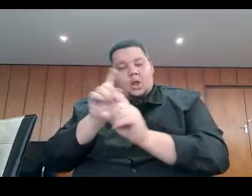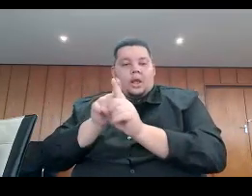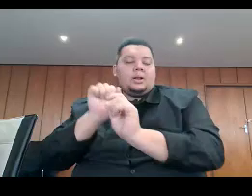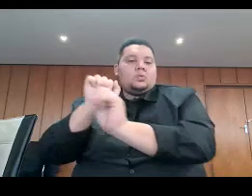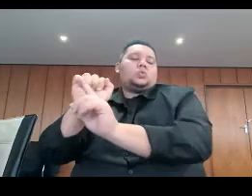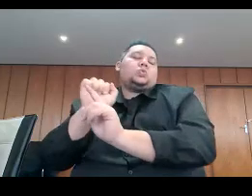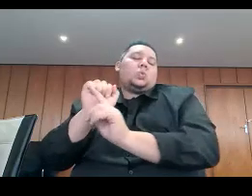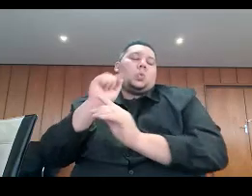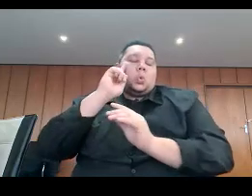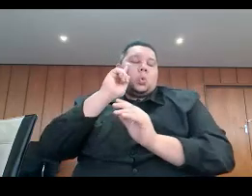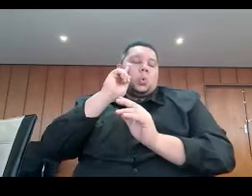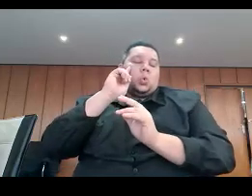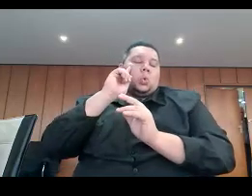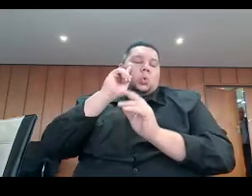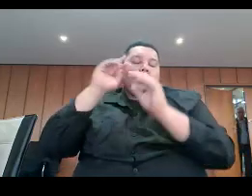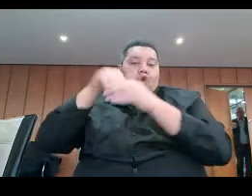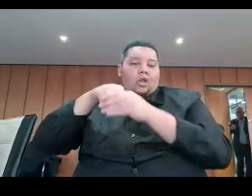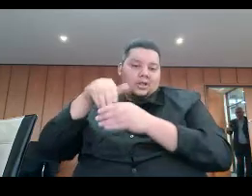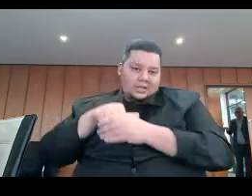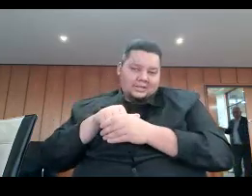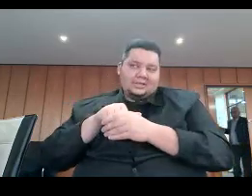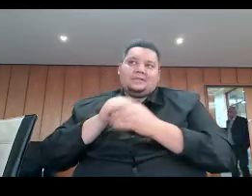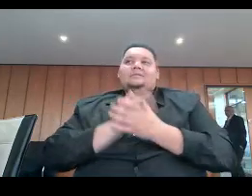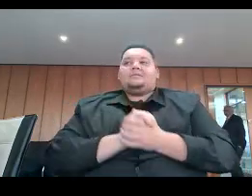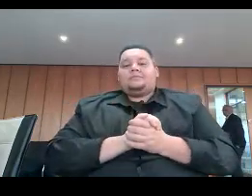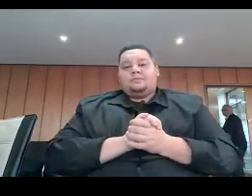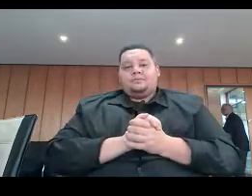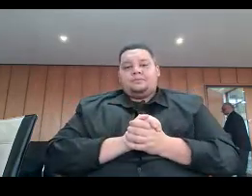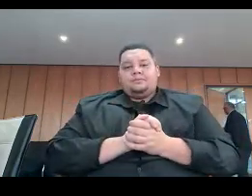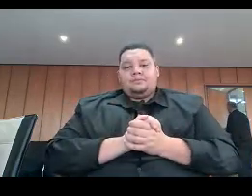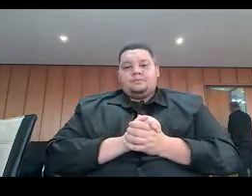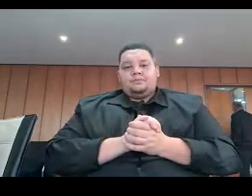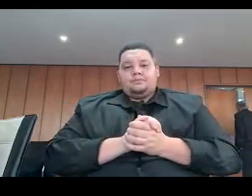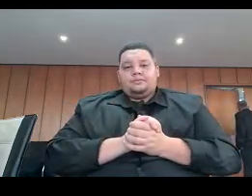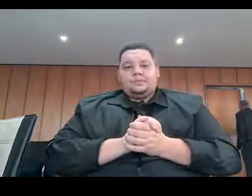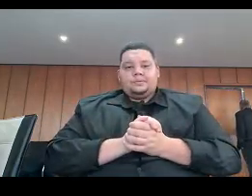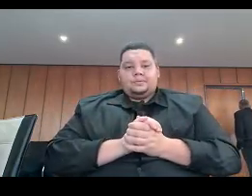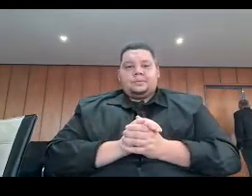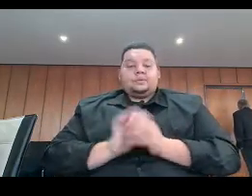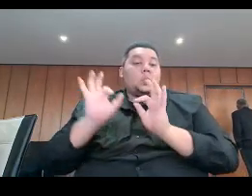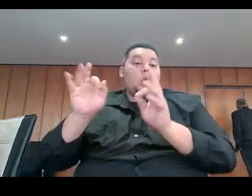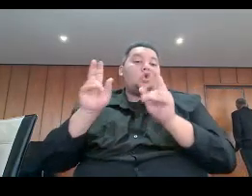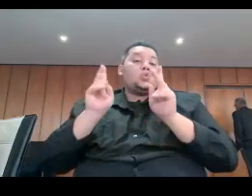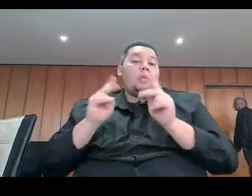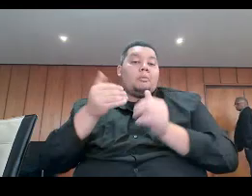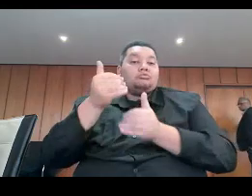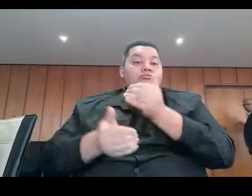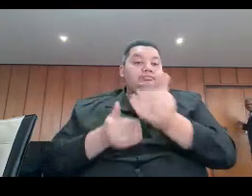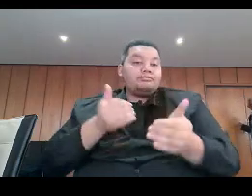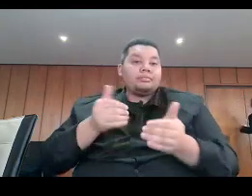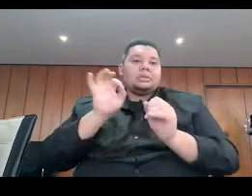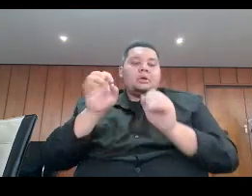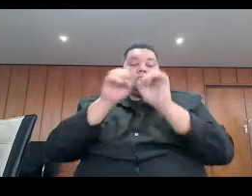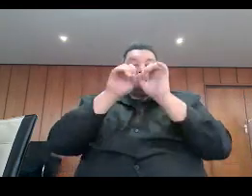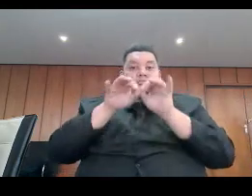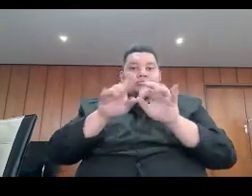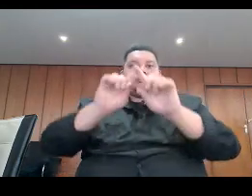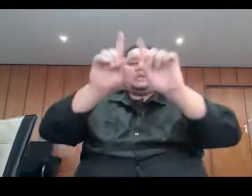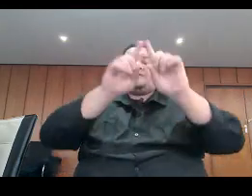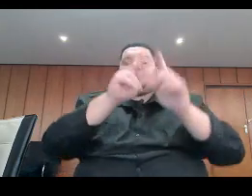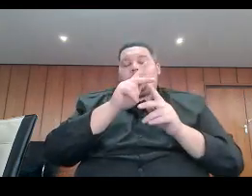content, setting the stage for health inequities. This normative practice was spread to